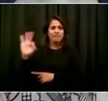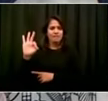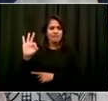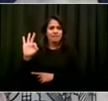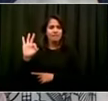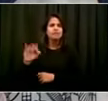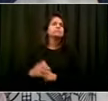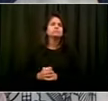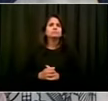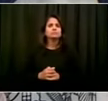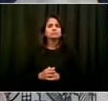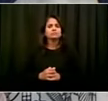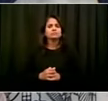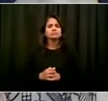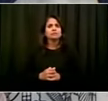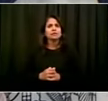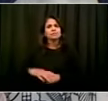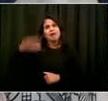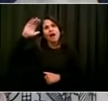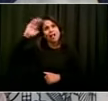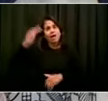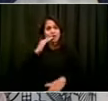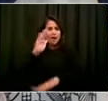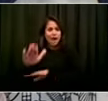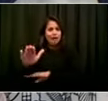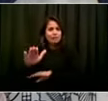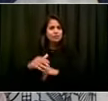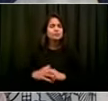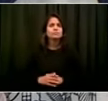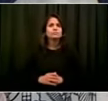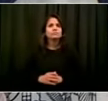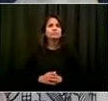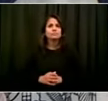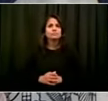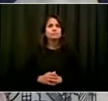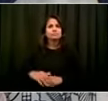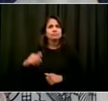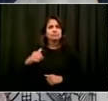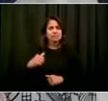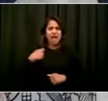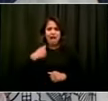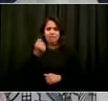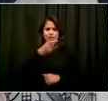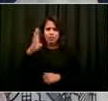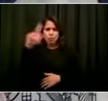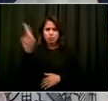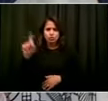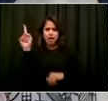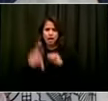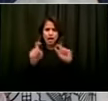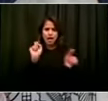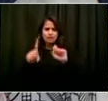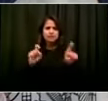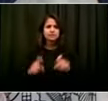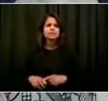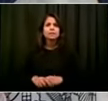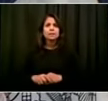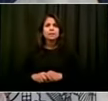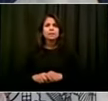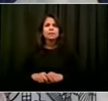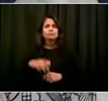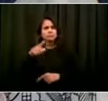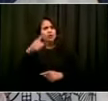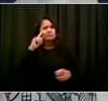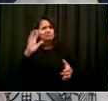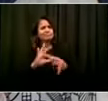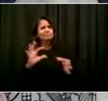Hey, good afternoon, Mr. Mayor. Couple questions. I'm wondering about, you mentioned Rockland and Orange County earlier.